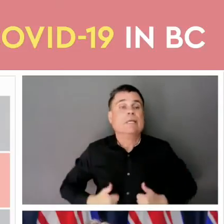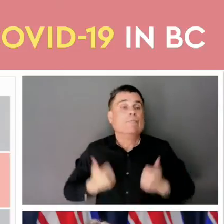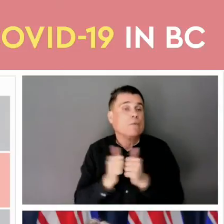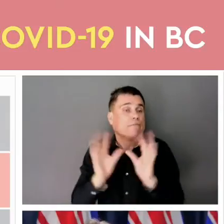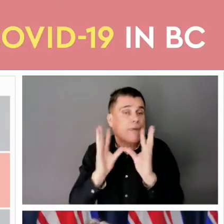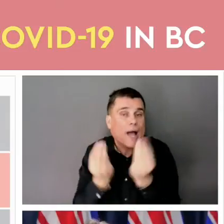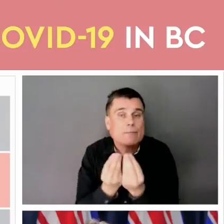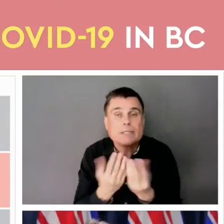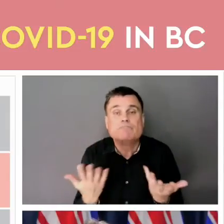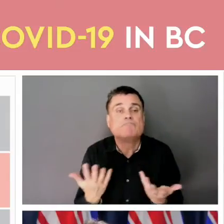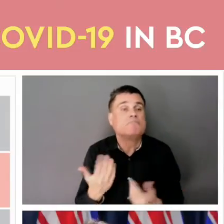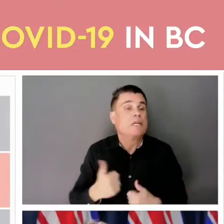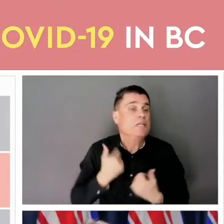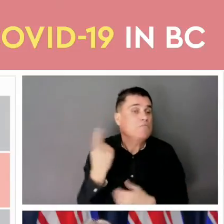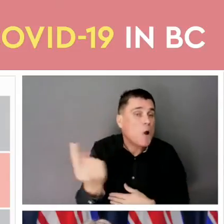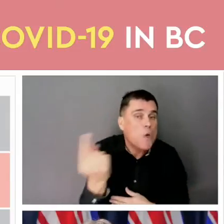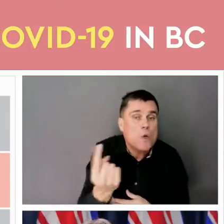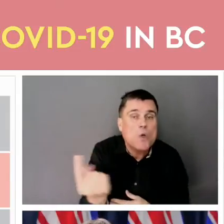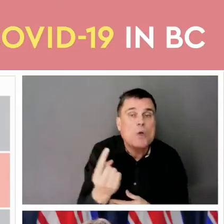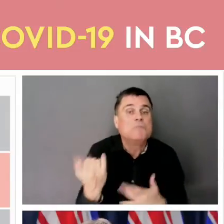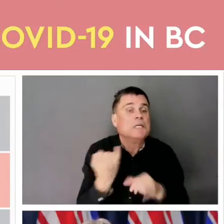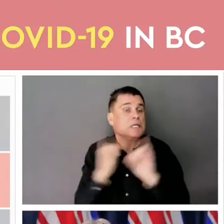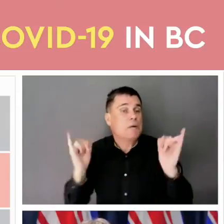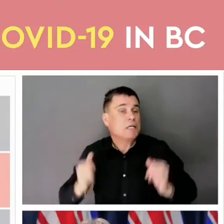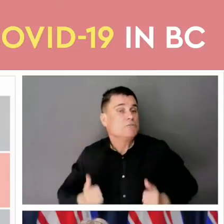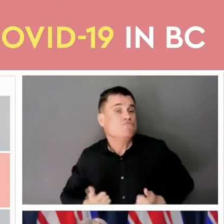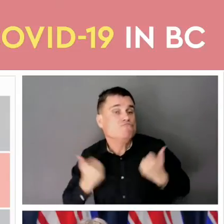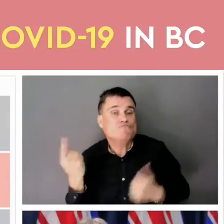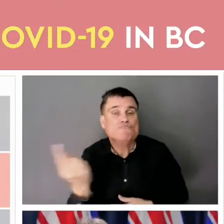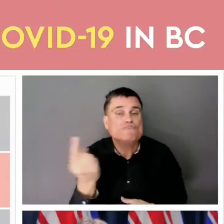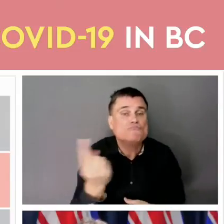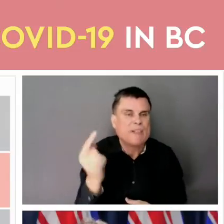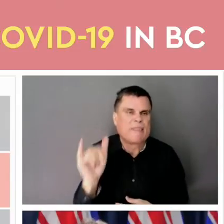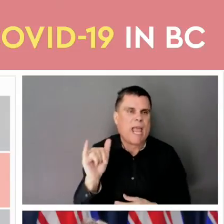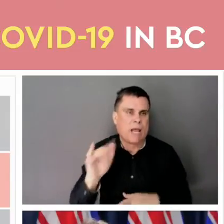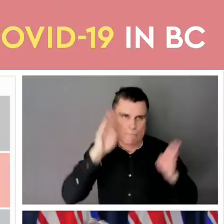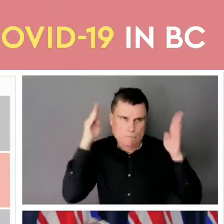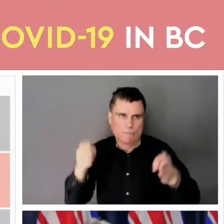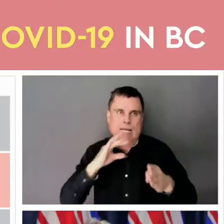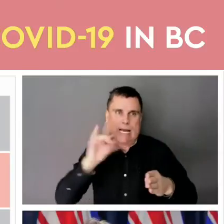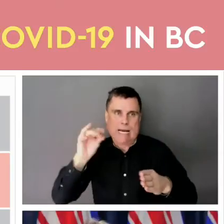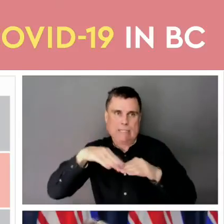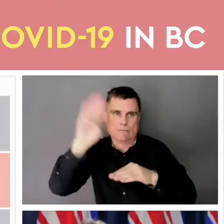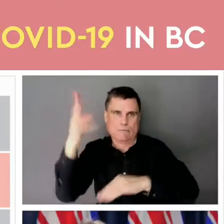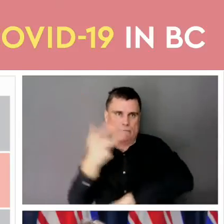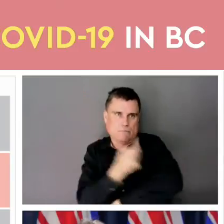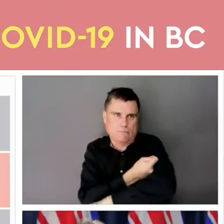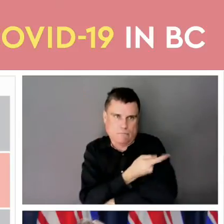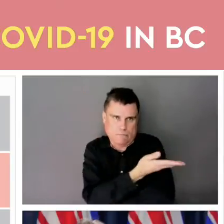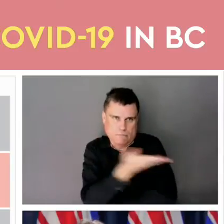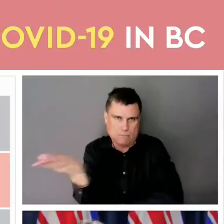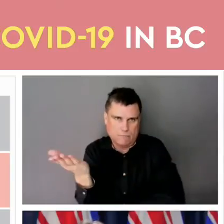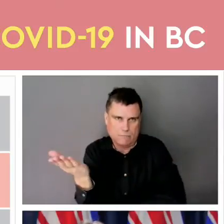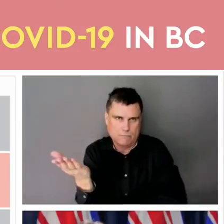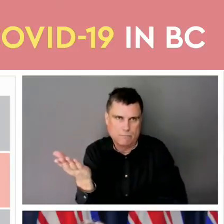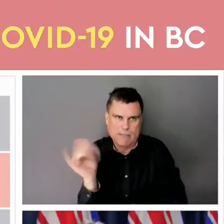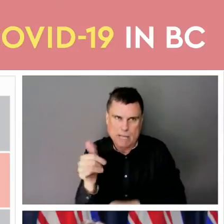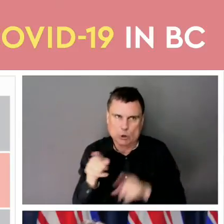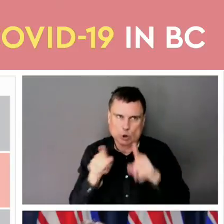own. So that will be the first population, broad population group that we will be looking at for